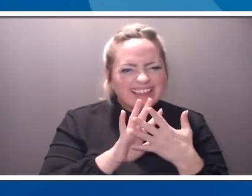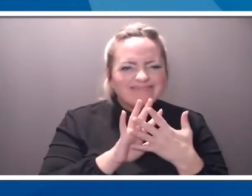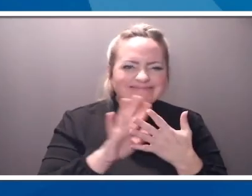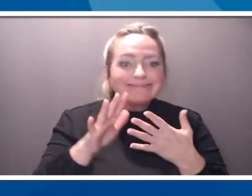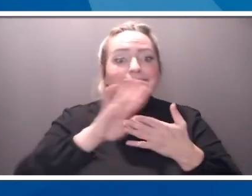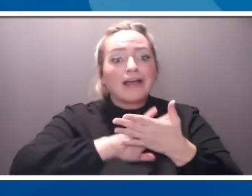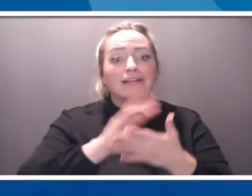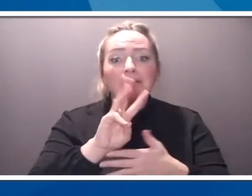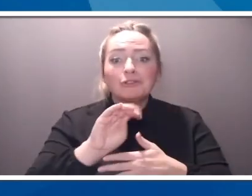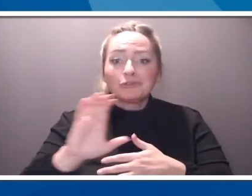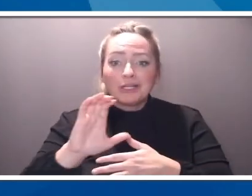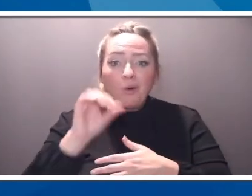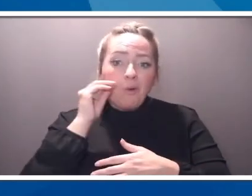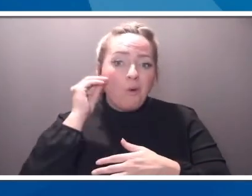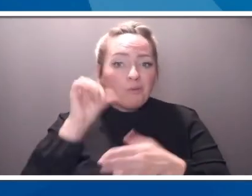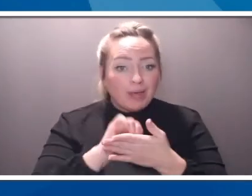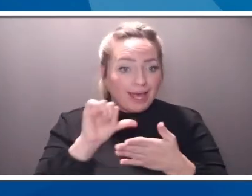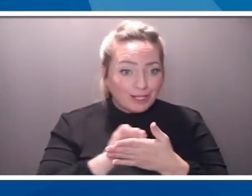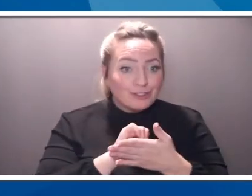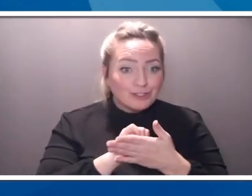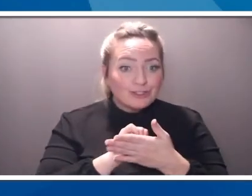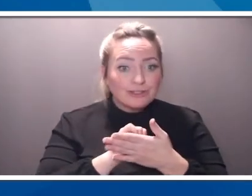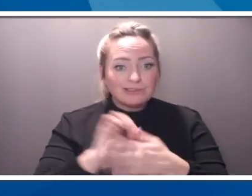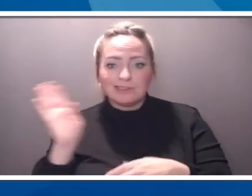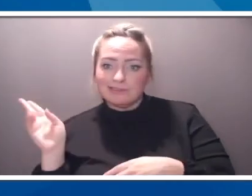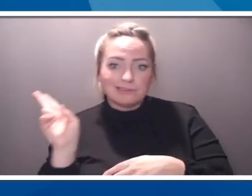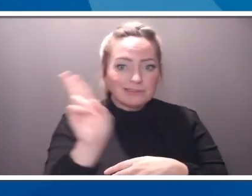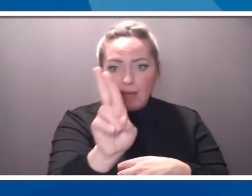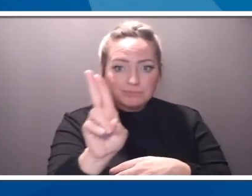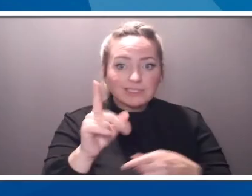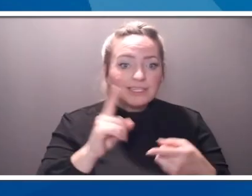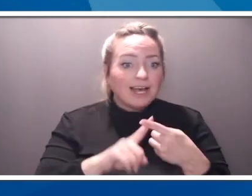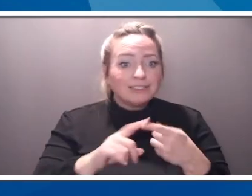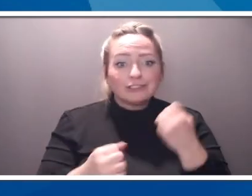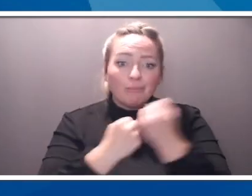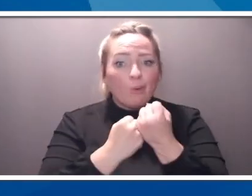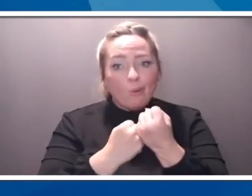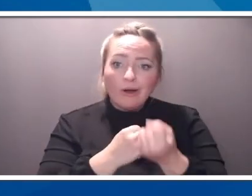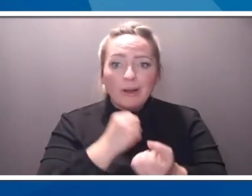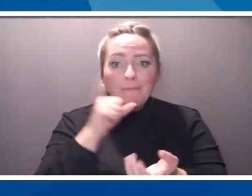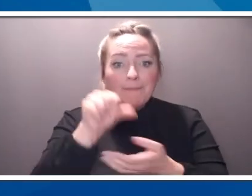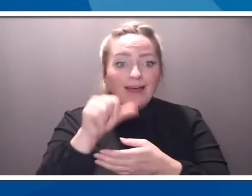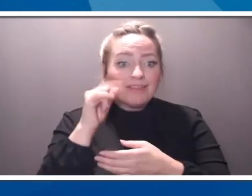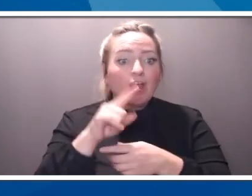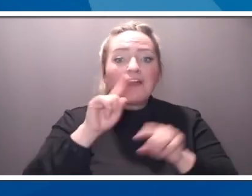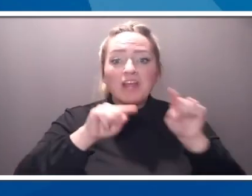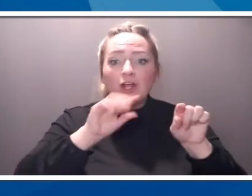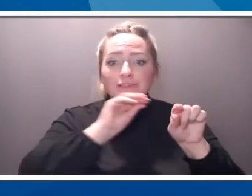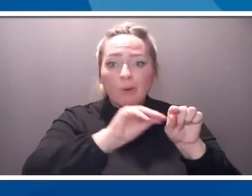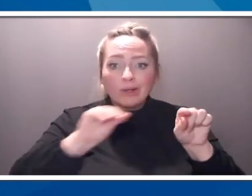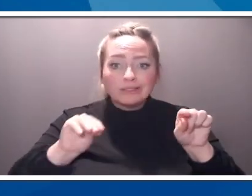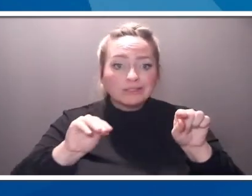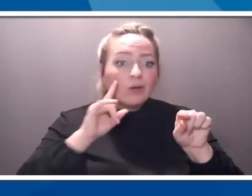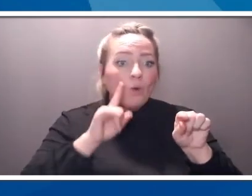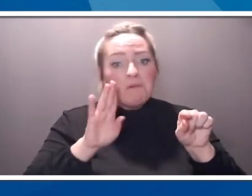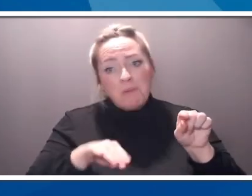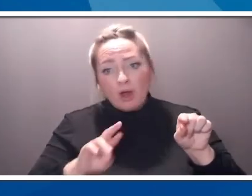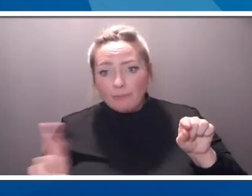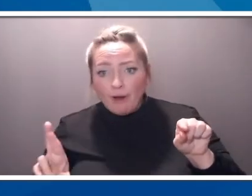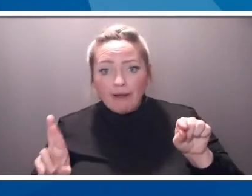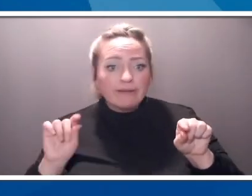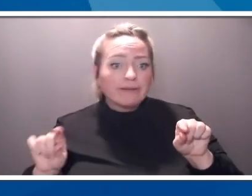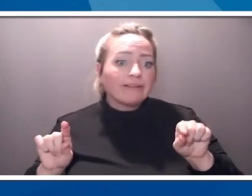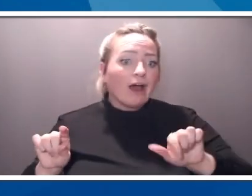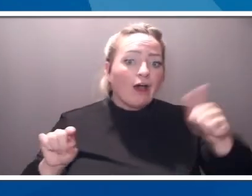kind of a faintly disguised W3C homepage, and I've just slapped a support button in there at various